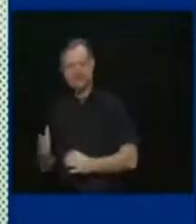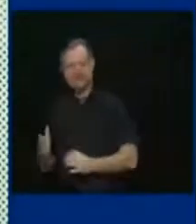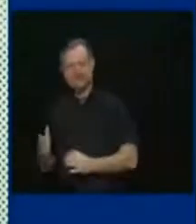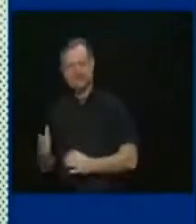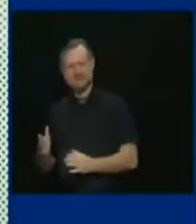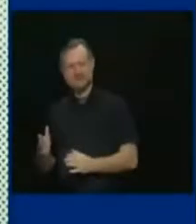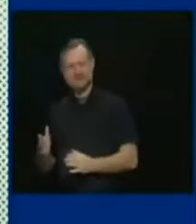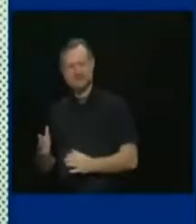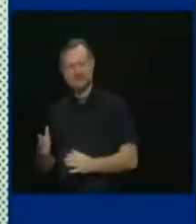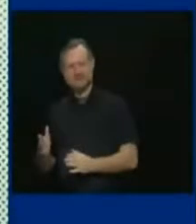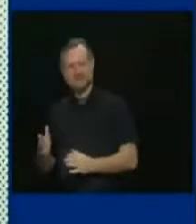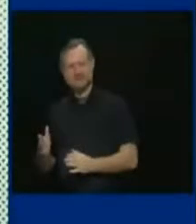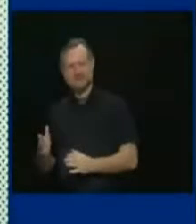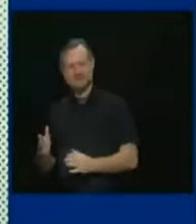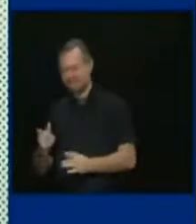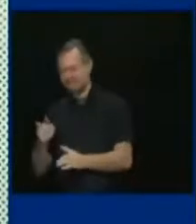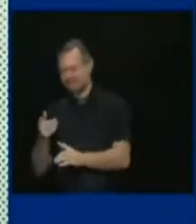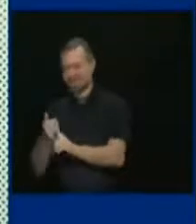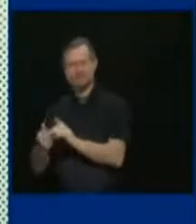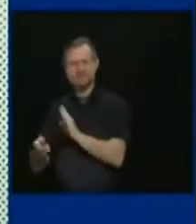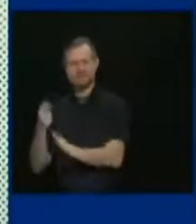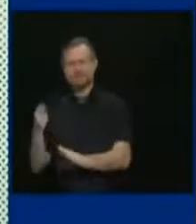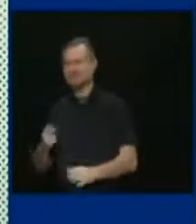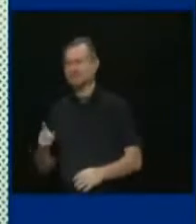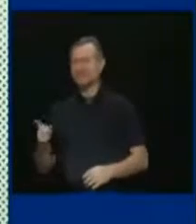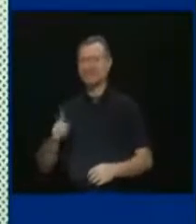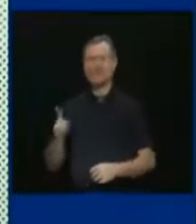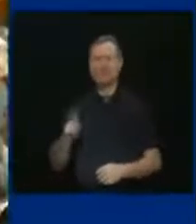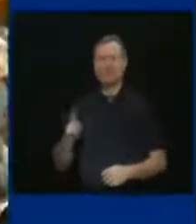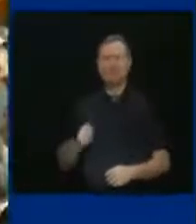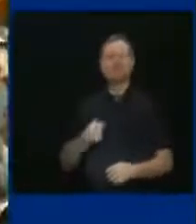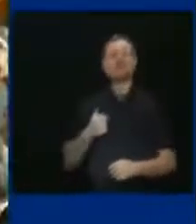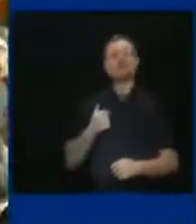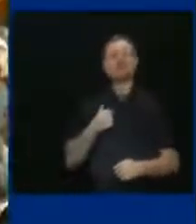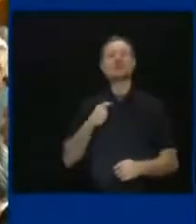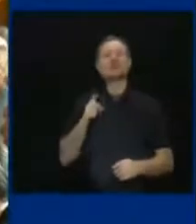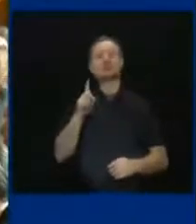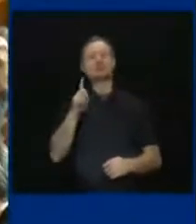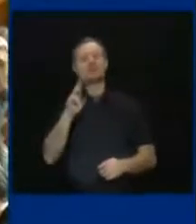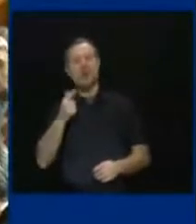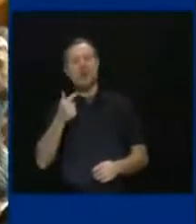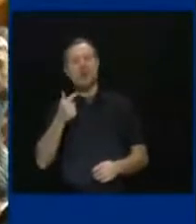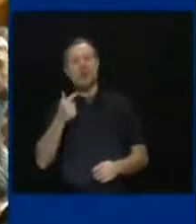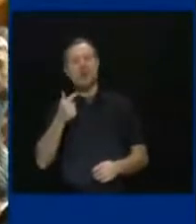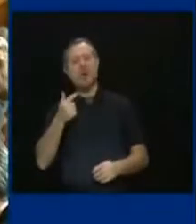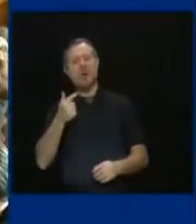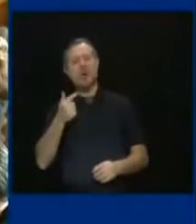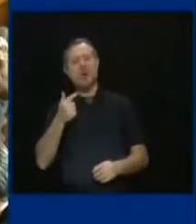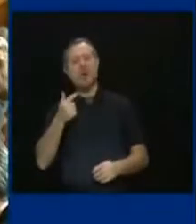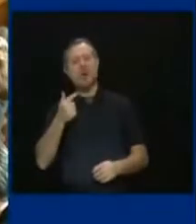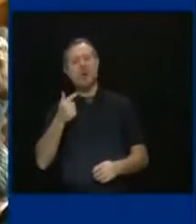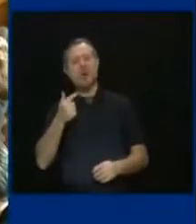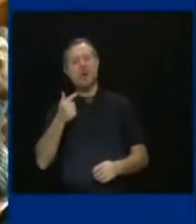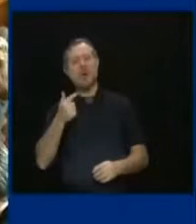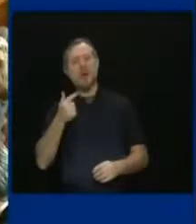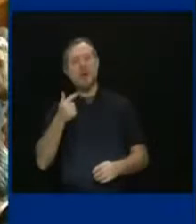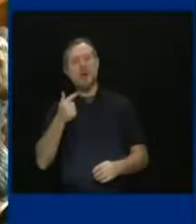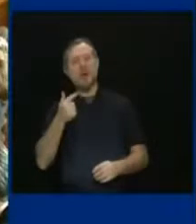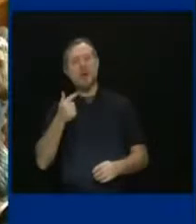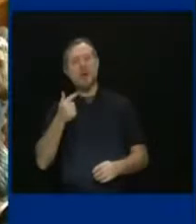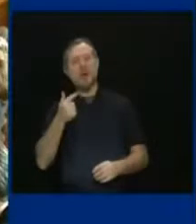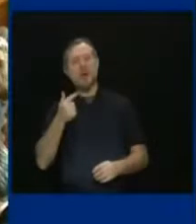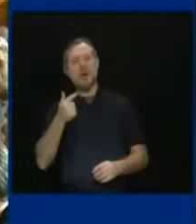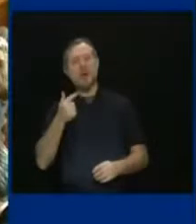longer... I guess that's good. Drug addiction. It is substance use disorder. Yeah, but you're still putting them in prison.